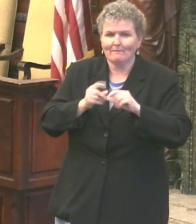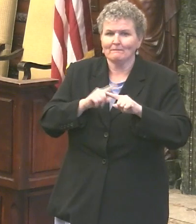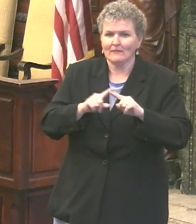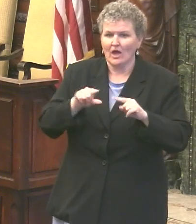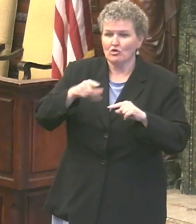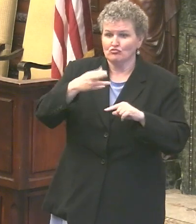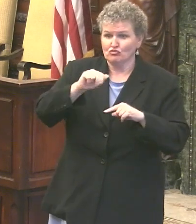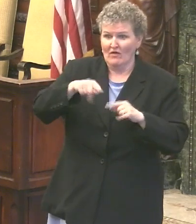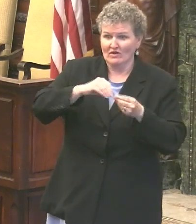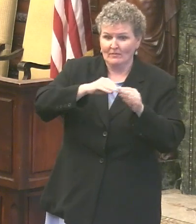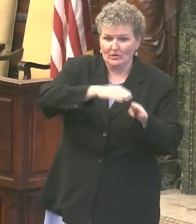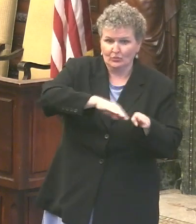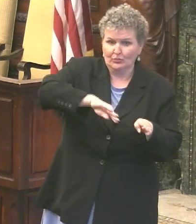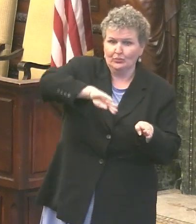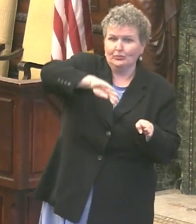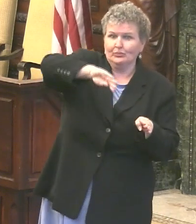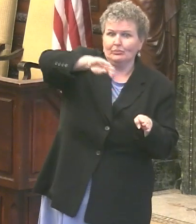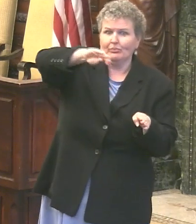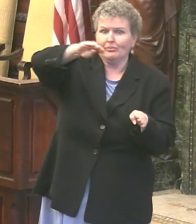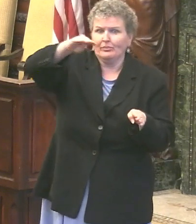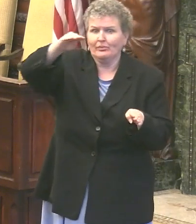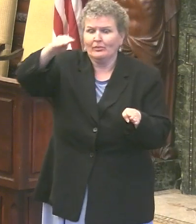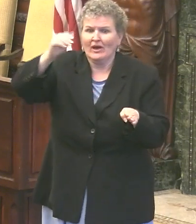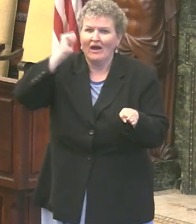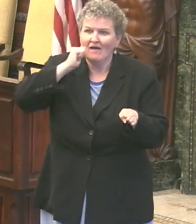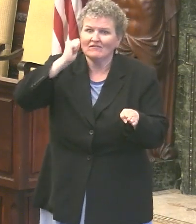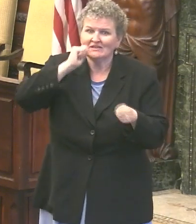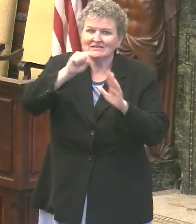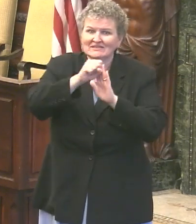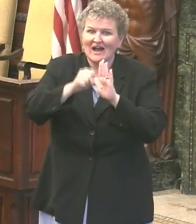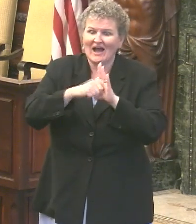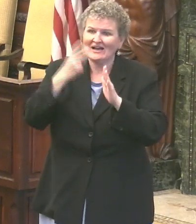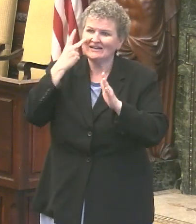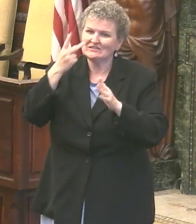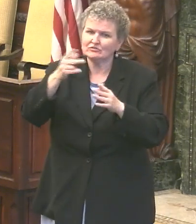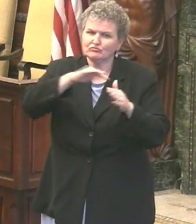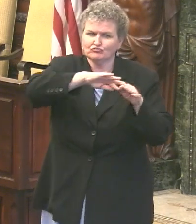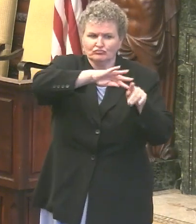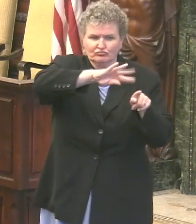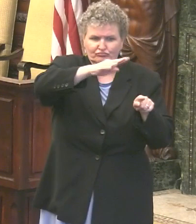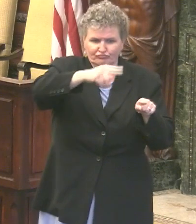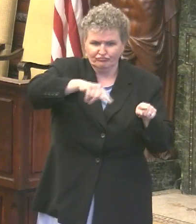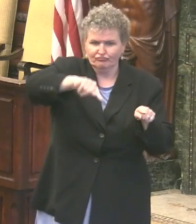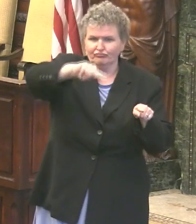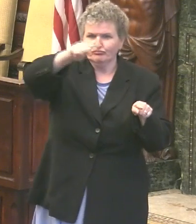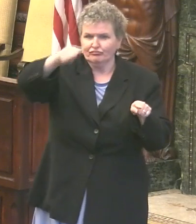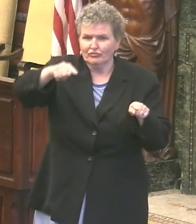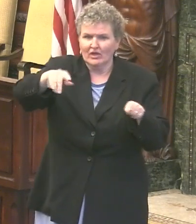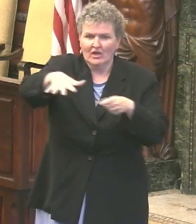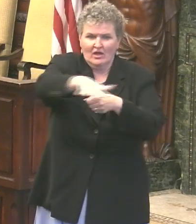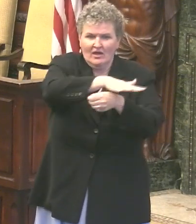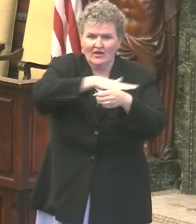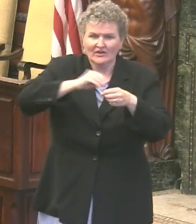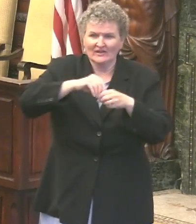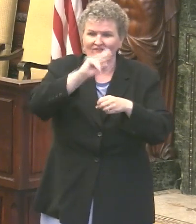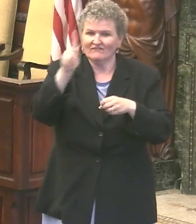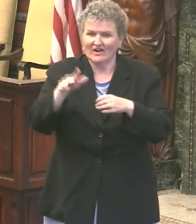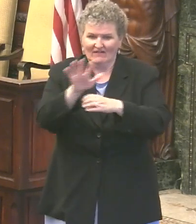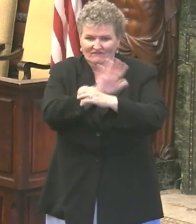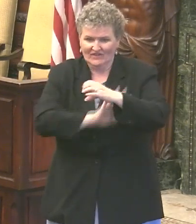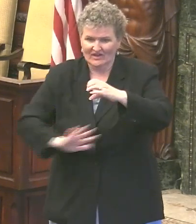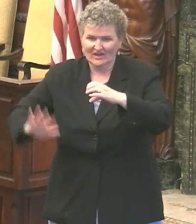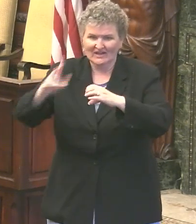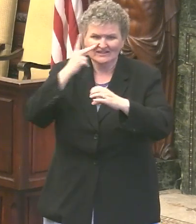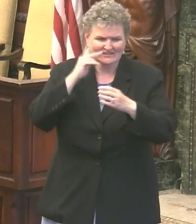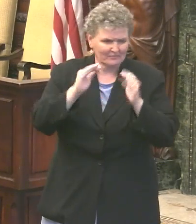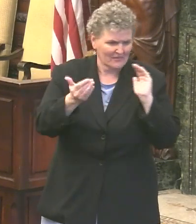on a daily basis that we see from the state where I can see the trends in the surrounding counties, and I'm speaking from that graph, not from a specific number. Got